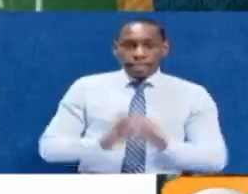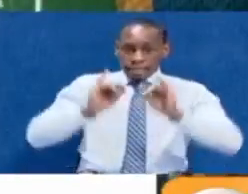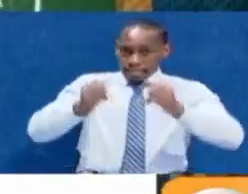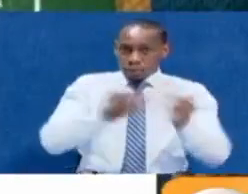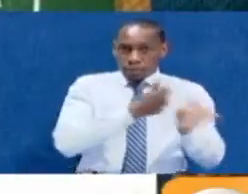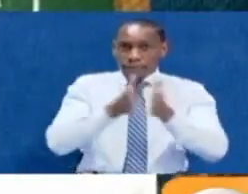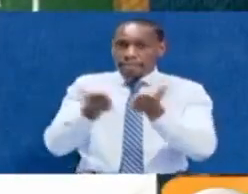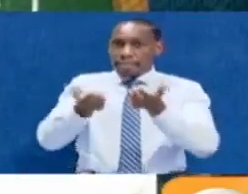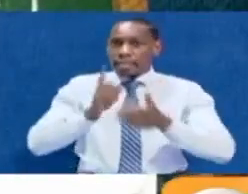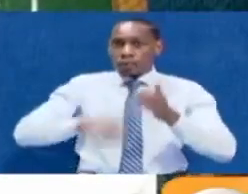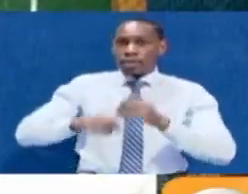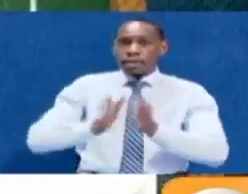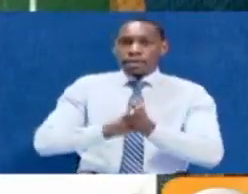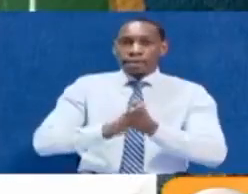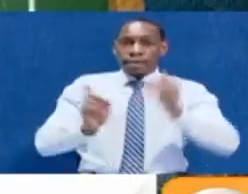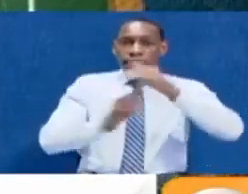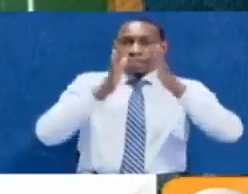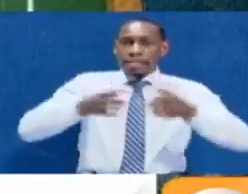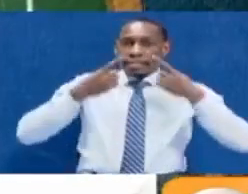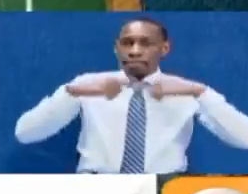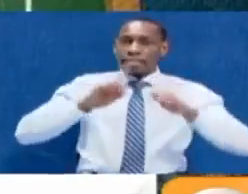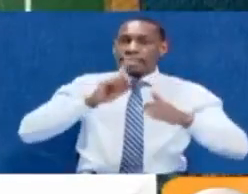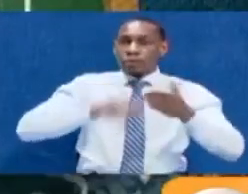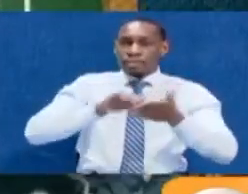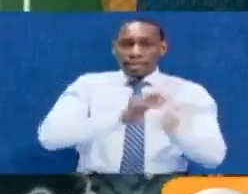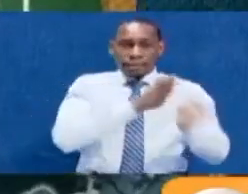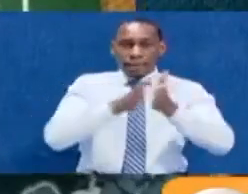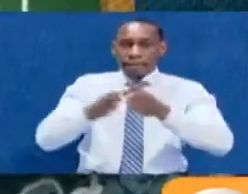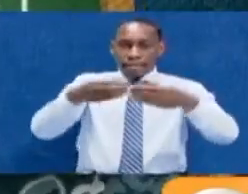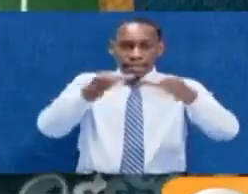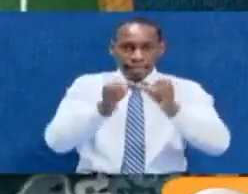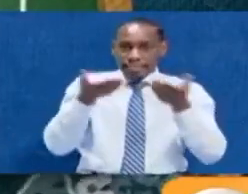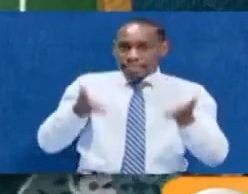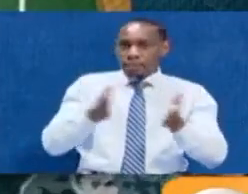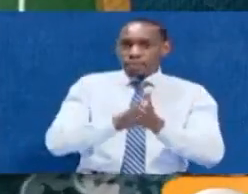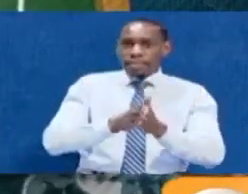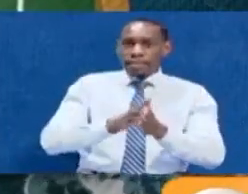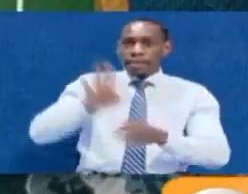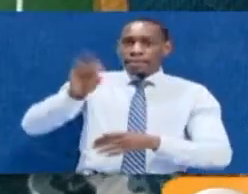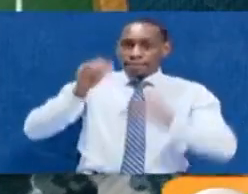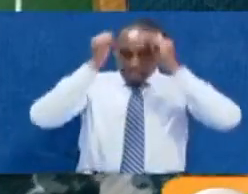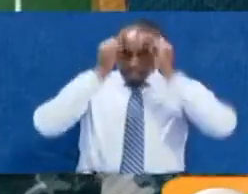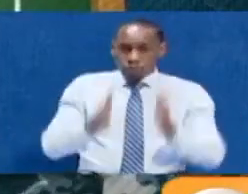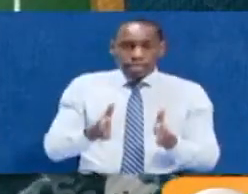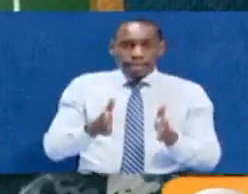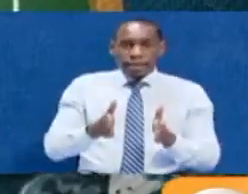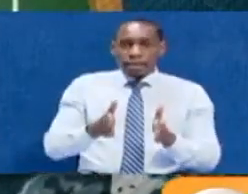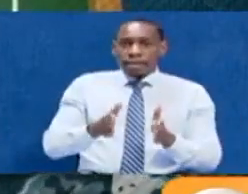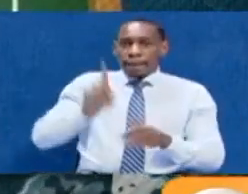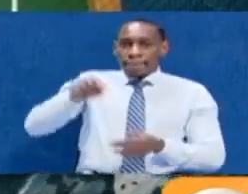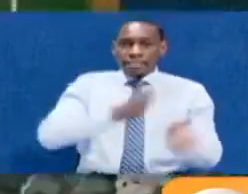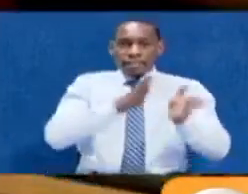arrangement, Professor Magoa's announcement implying that the current arrangement of classes with at least 50 learners must